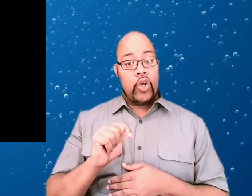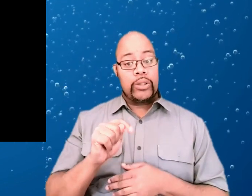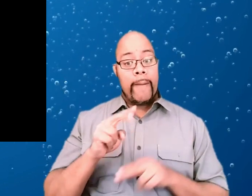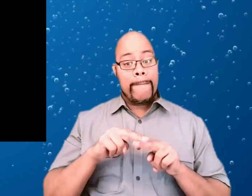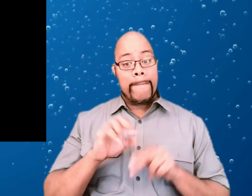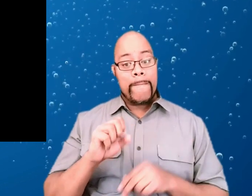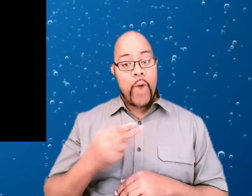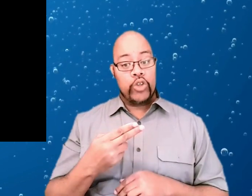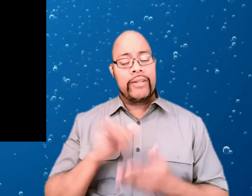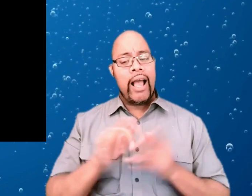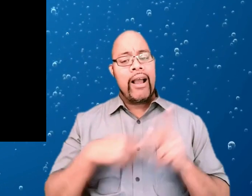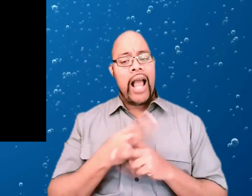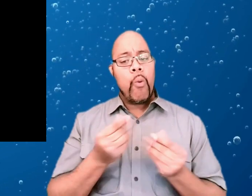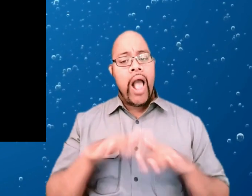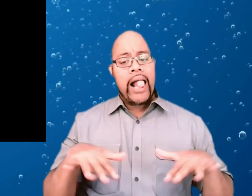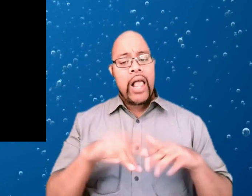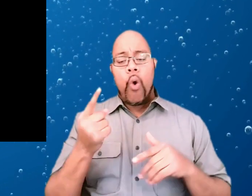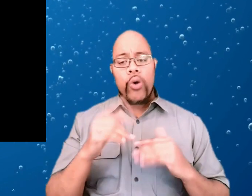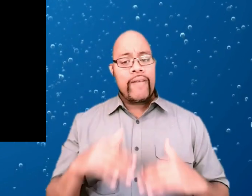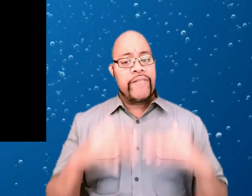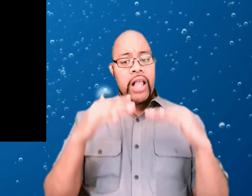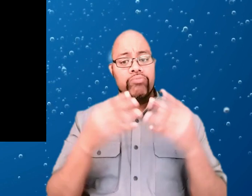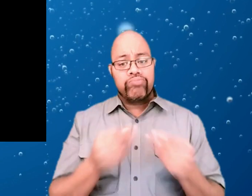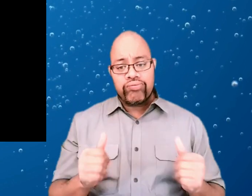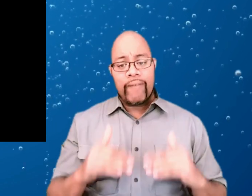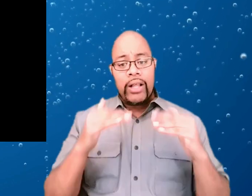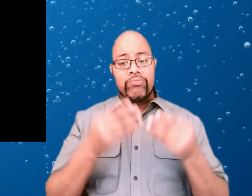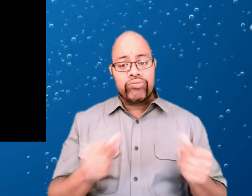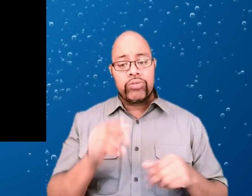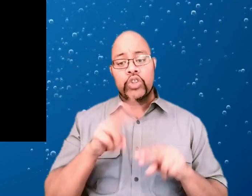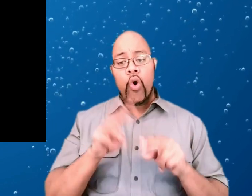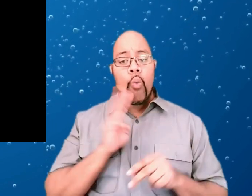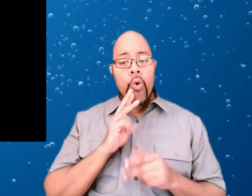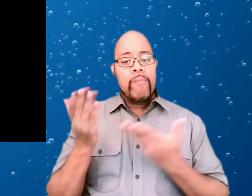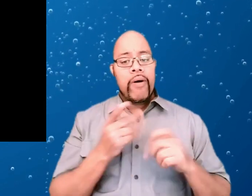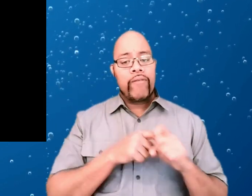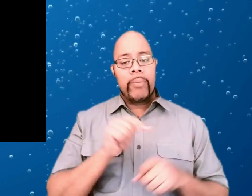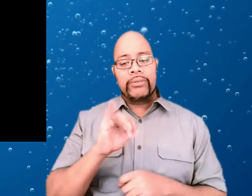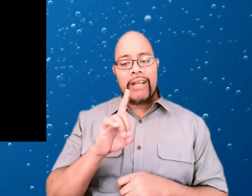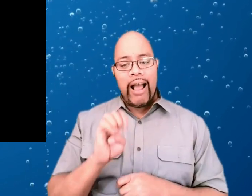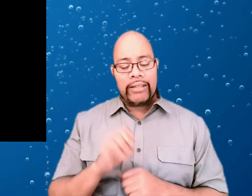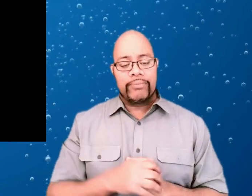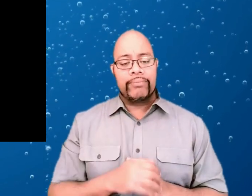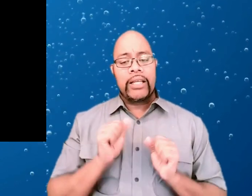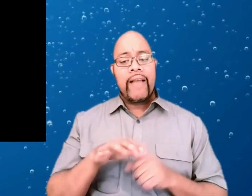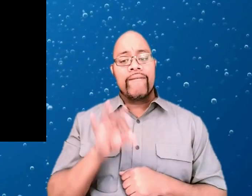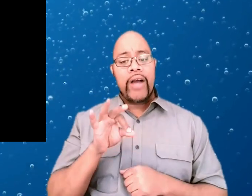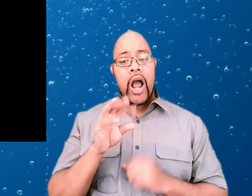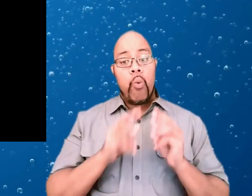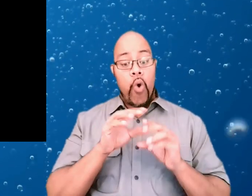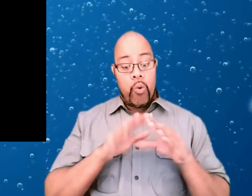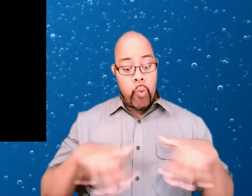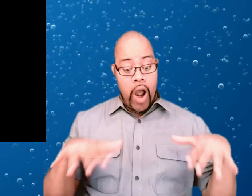The salt marsh is a type of coastal wetland that is constantly flooded and drained by salt water brought in by the tides. They can be